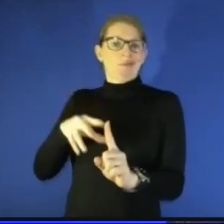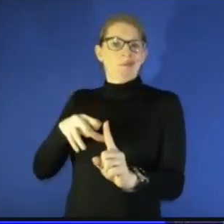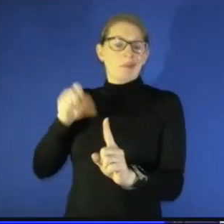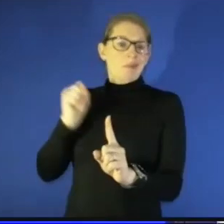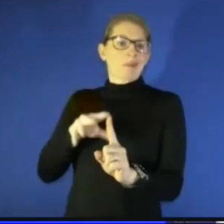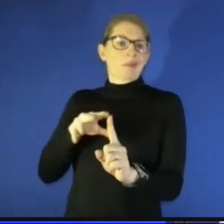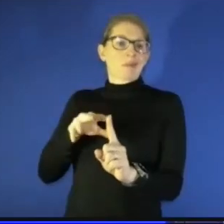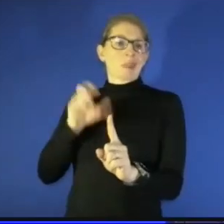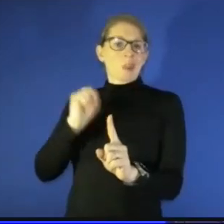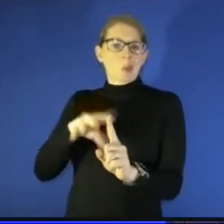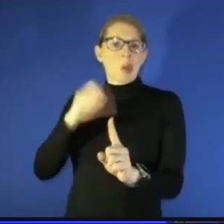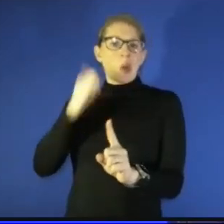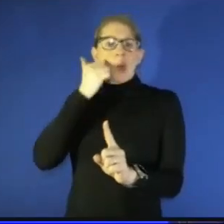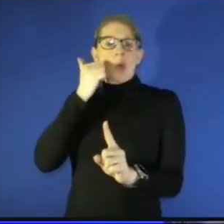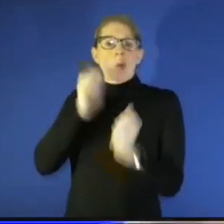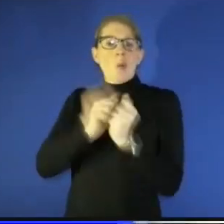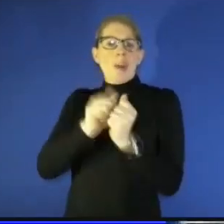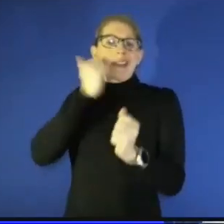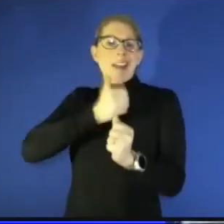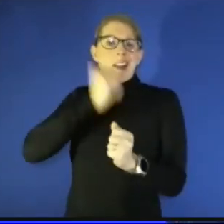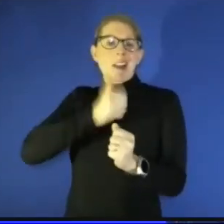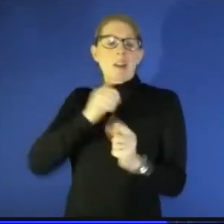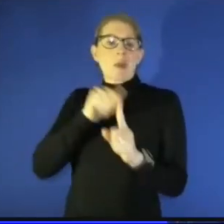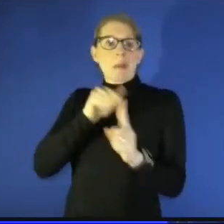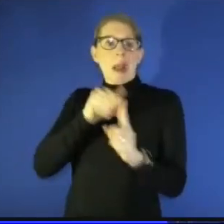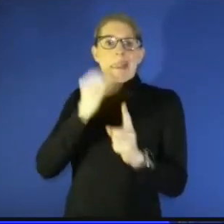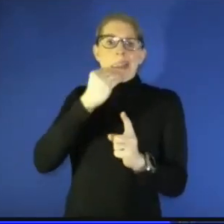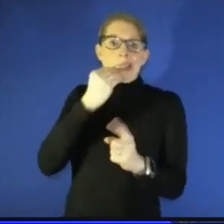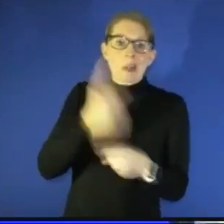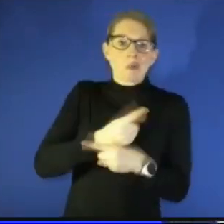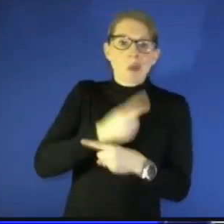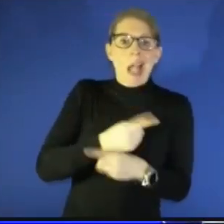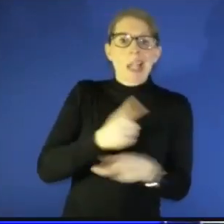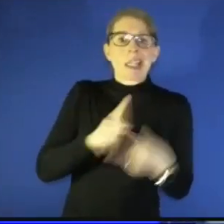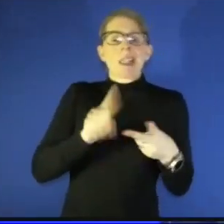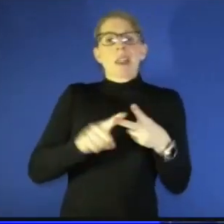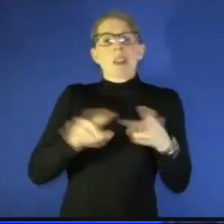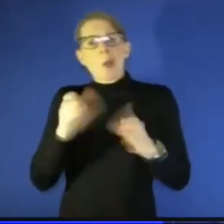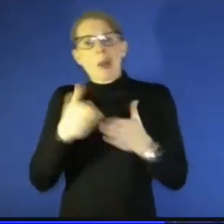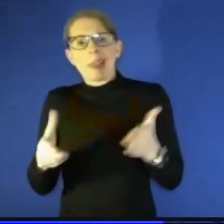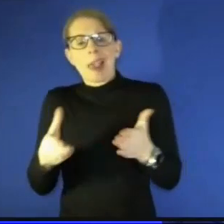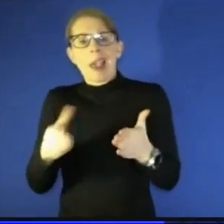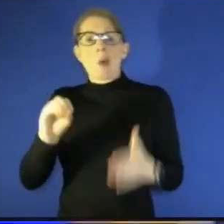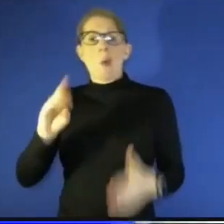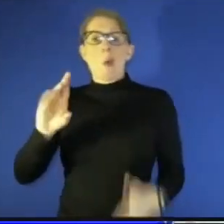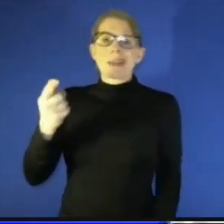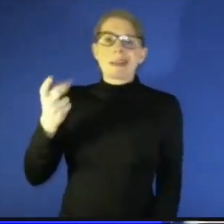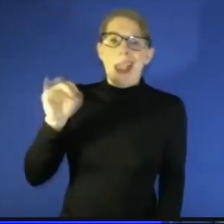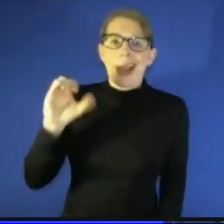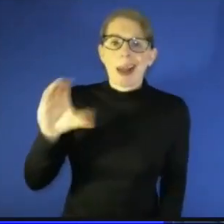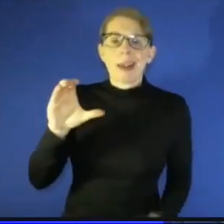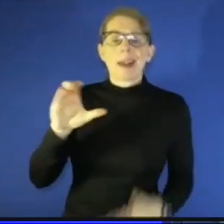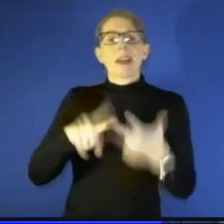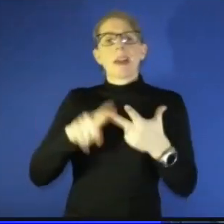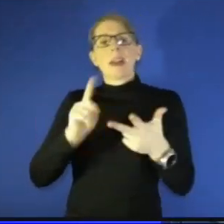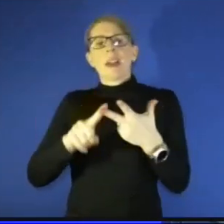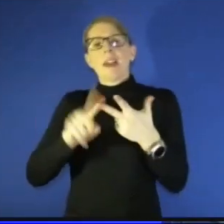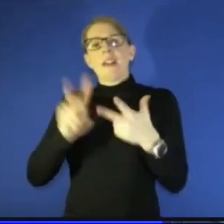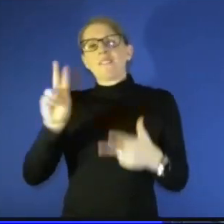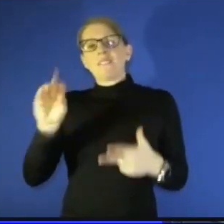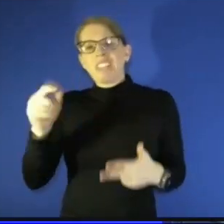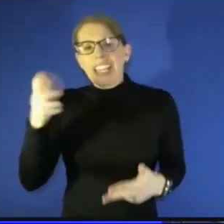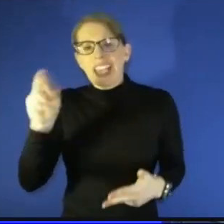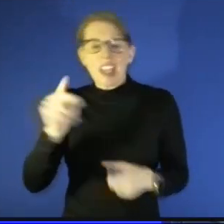daily reminders about eating right and doing things organic and let's go be vegan, these types of